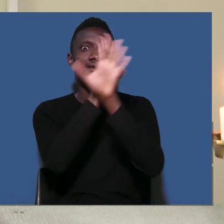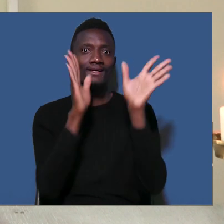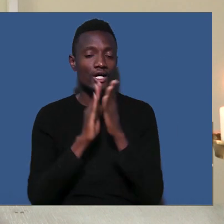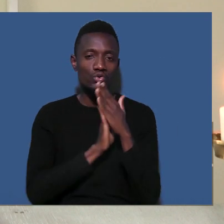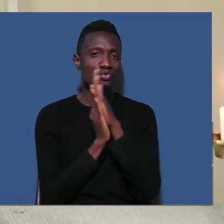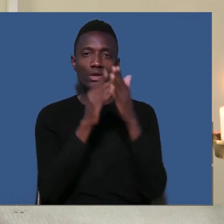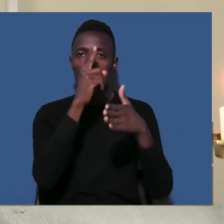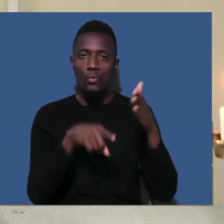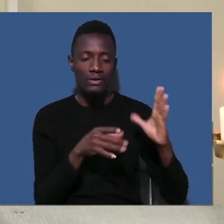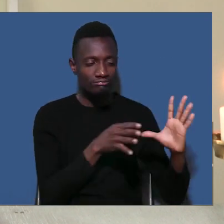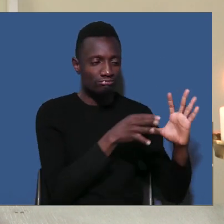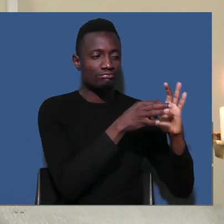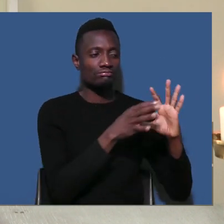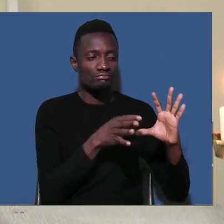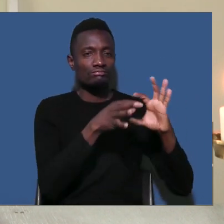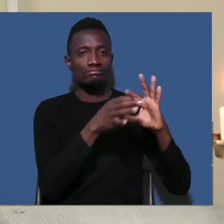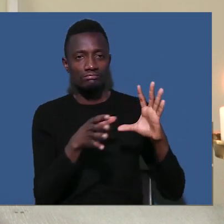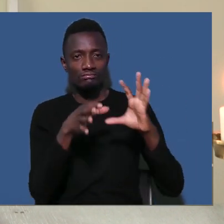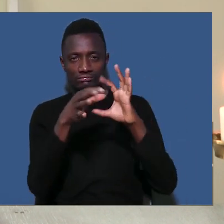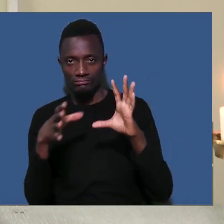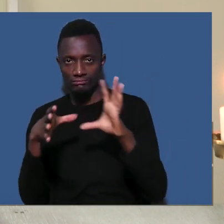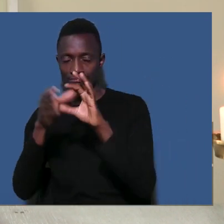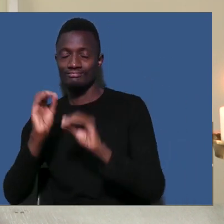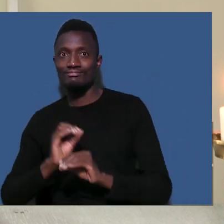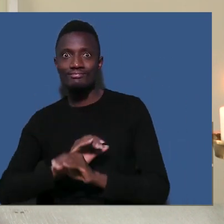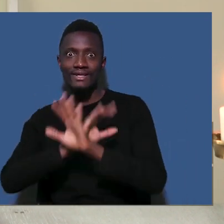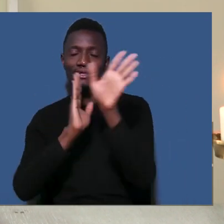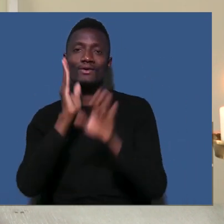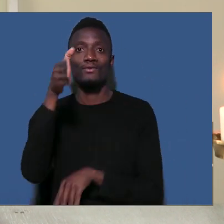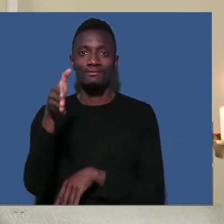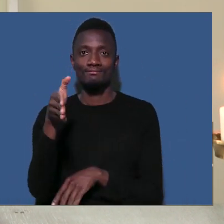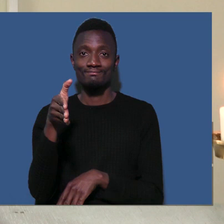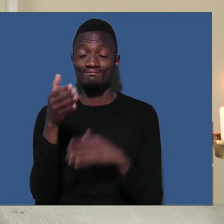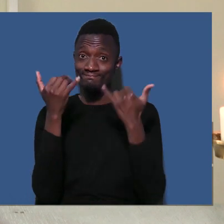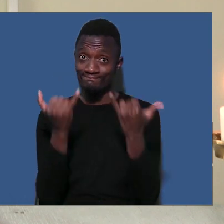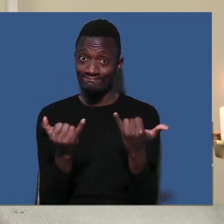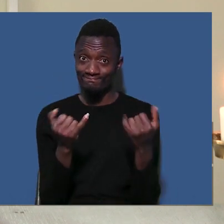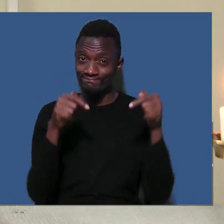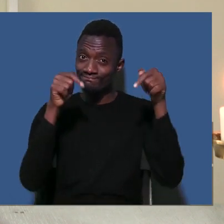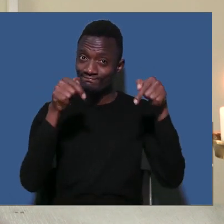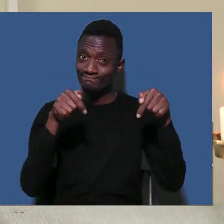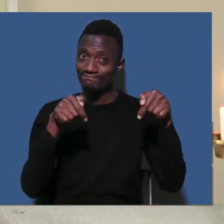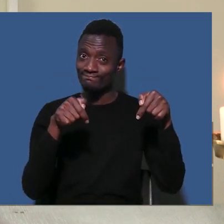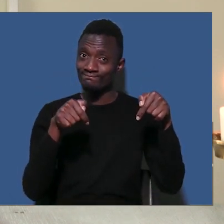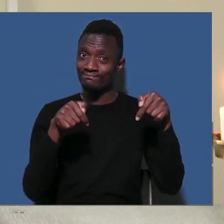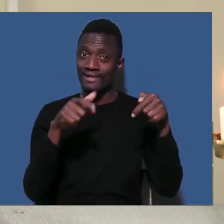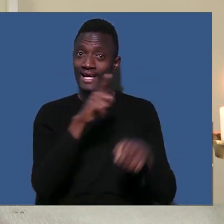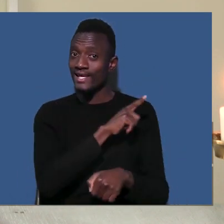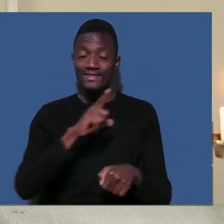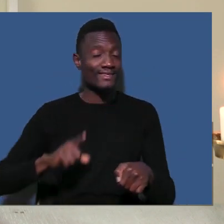number one, the Lord is calling us this morning or this day to a place of